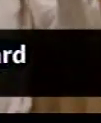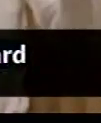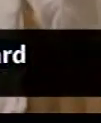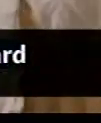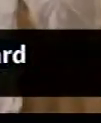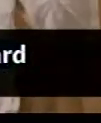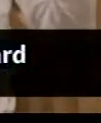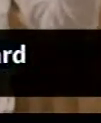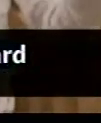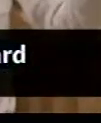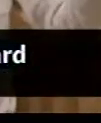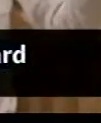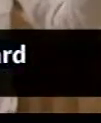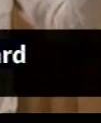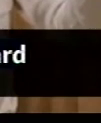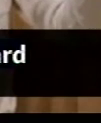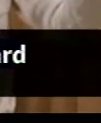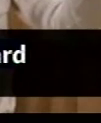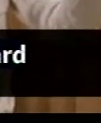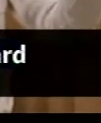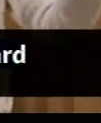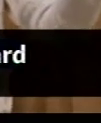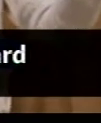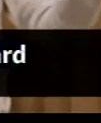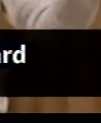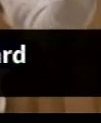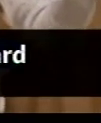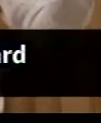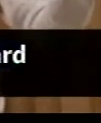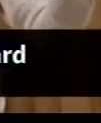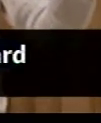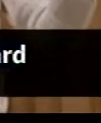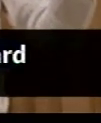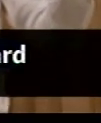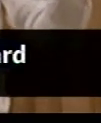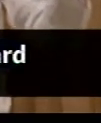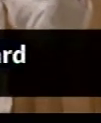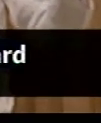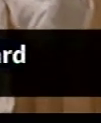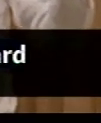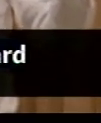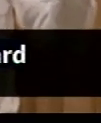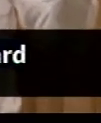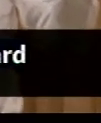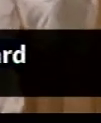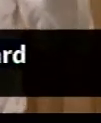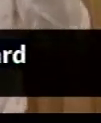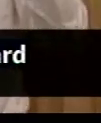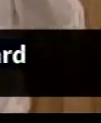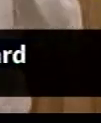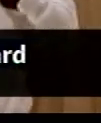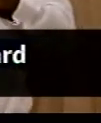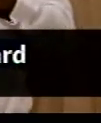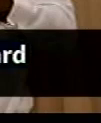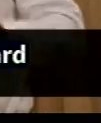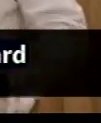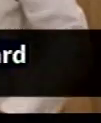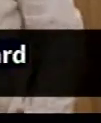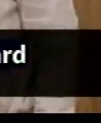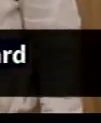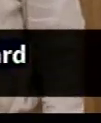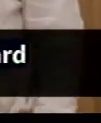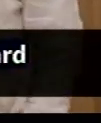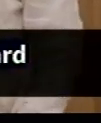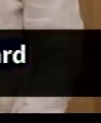nothing. Only what I've done for love's reward will stand